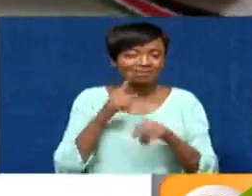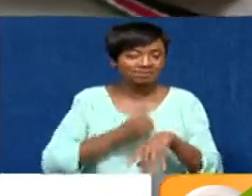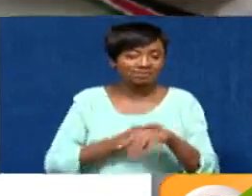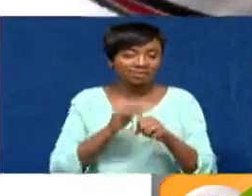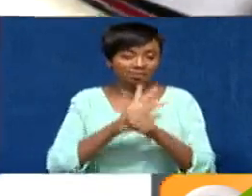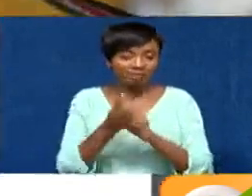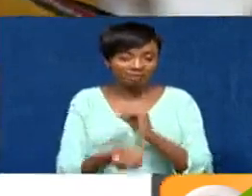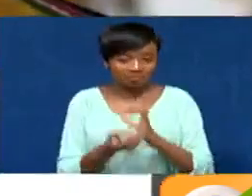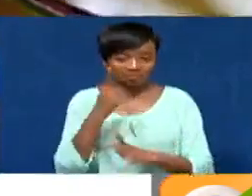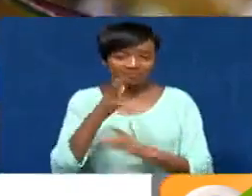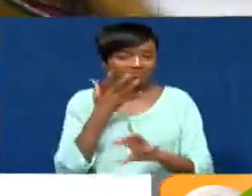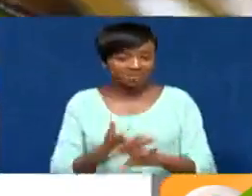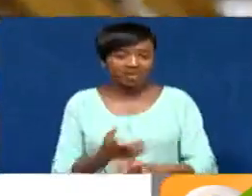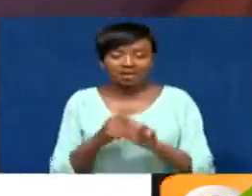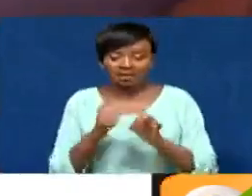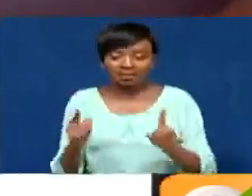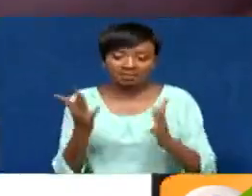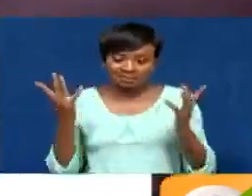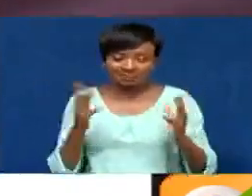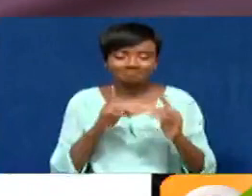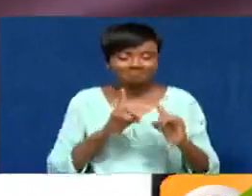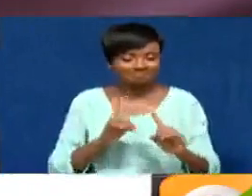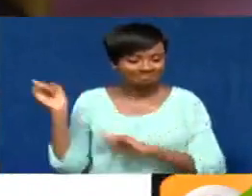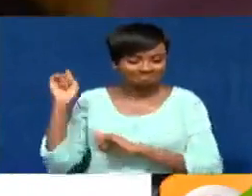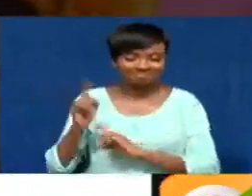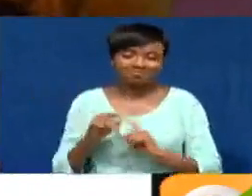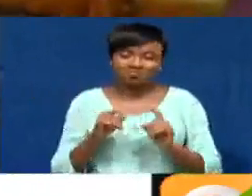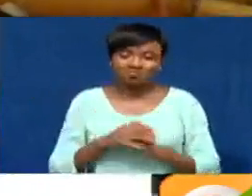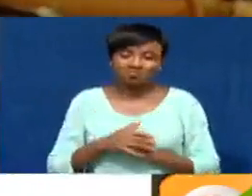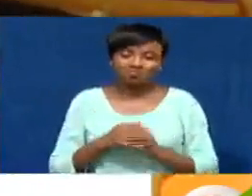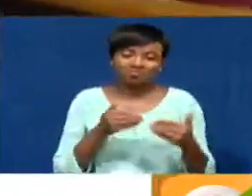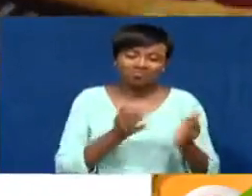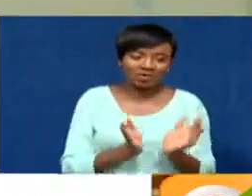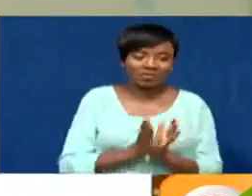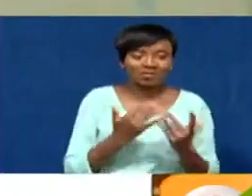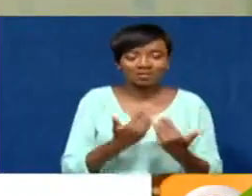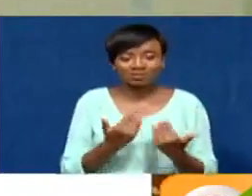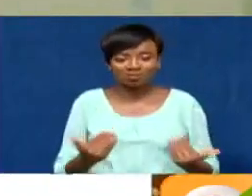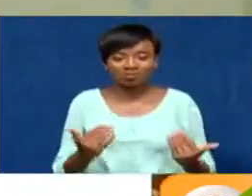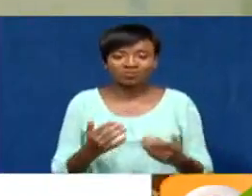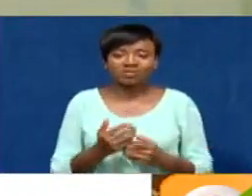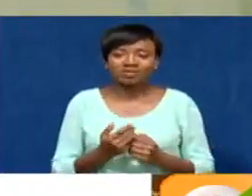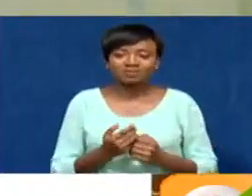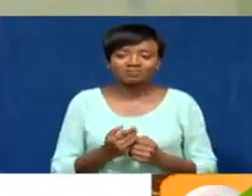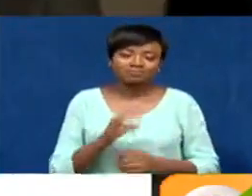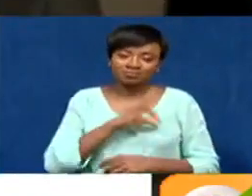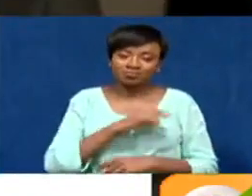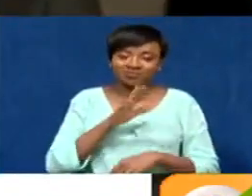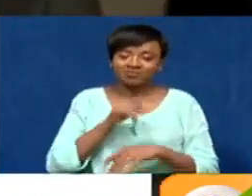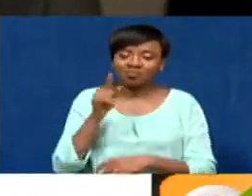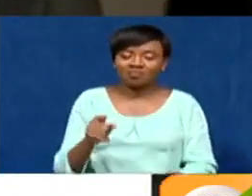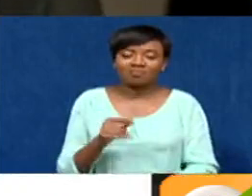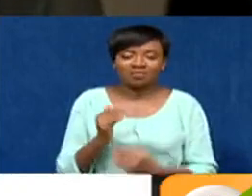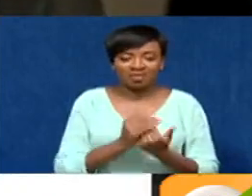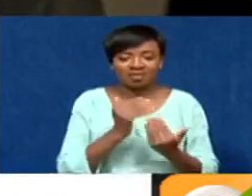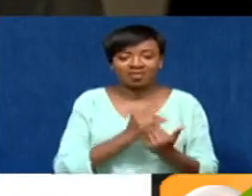hard. But tulipita. Kila kitu, familia, shule, hapa ndio natoa.